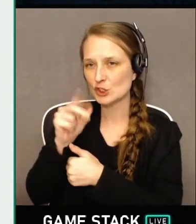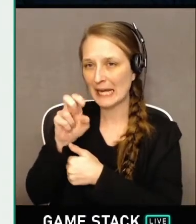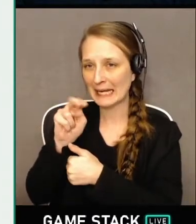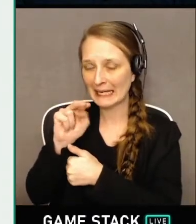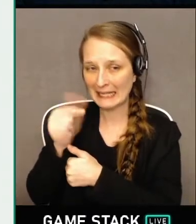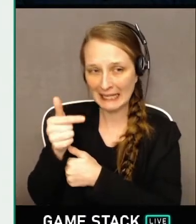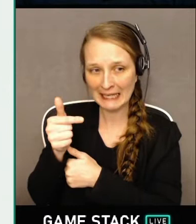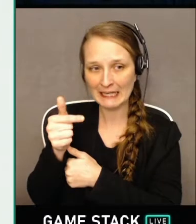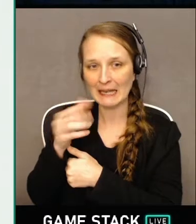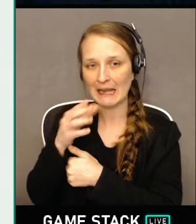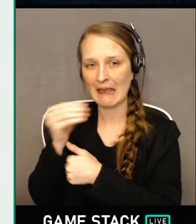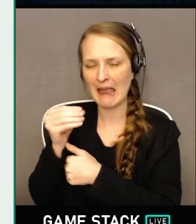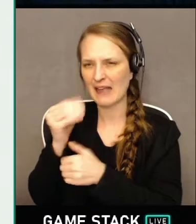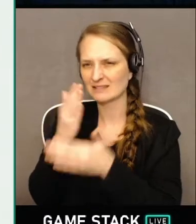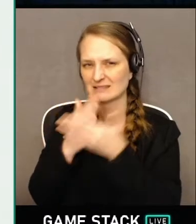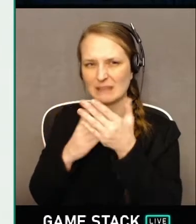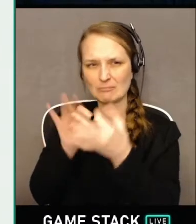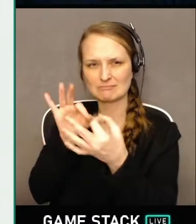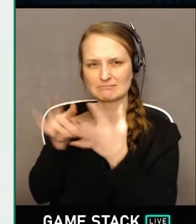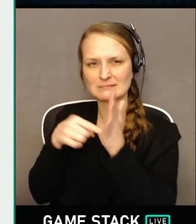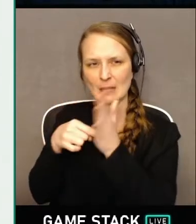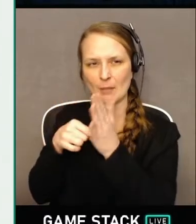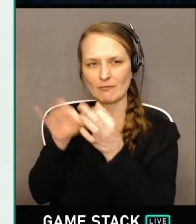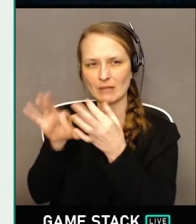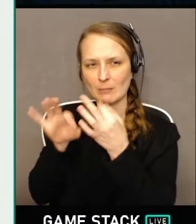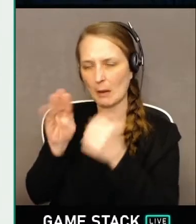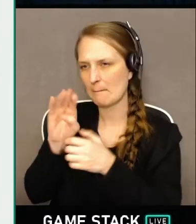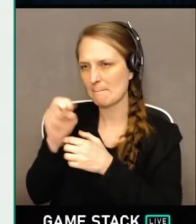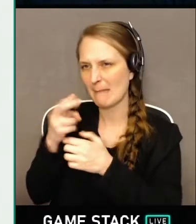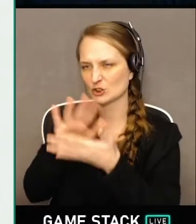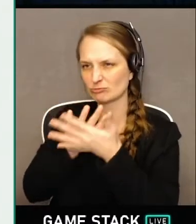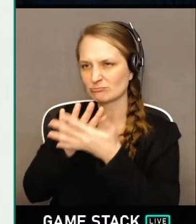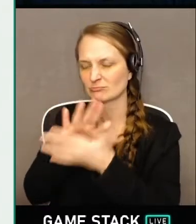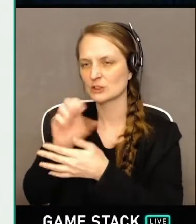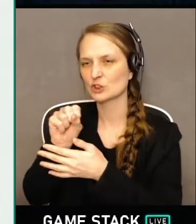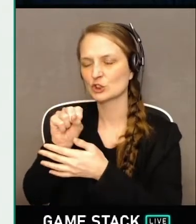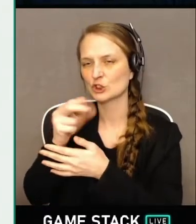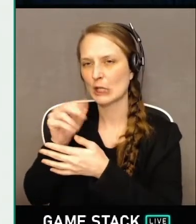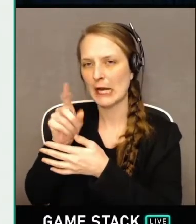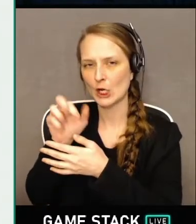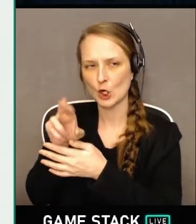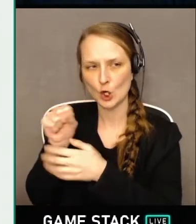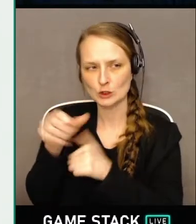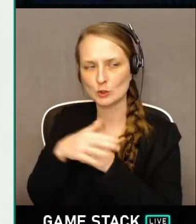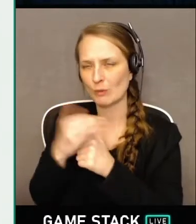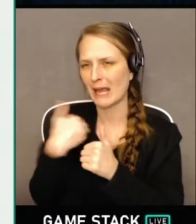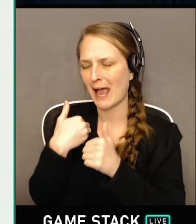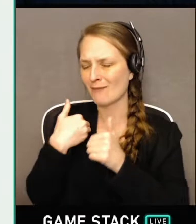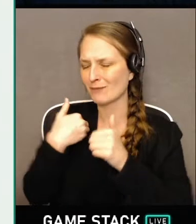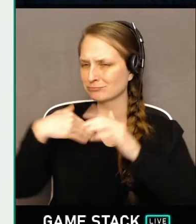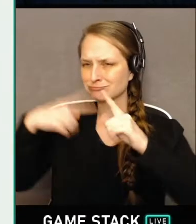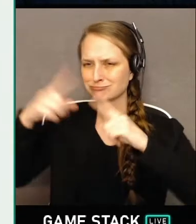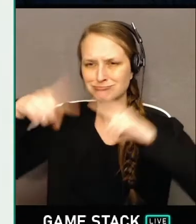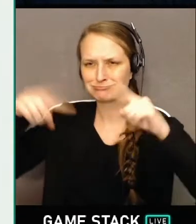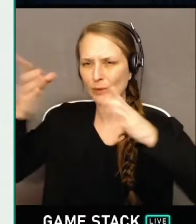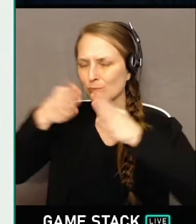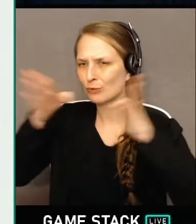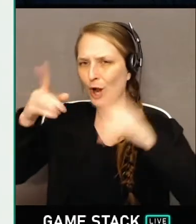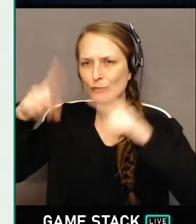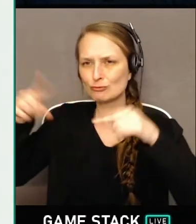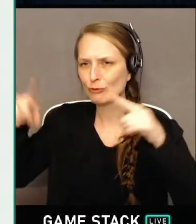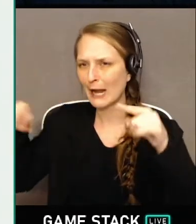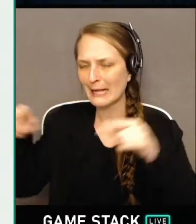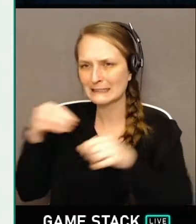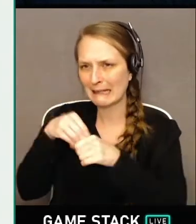and sampler feedback. 12 months later, we already have a broad range of hardware products in the market that fully support